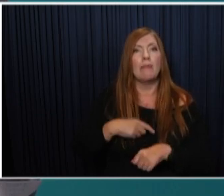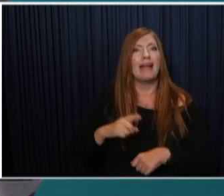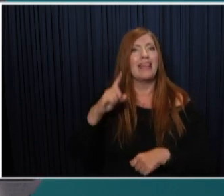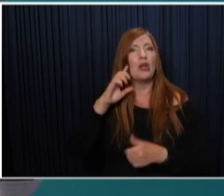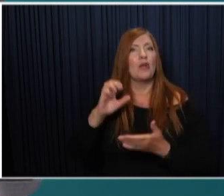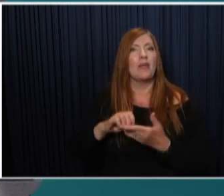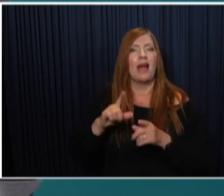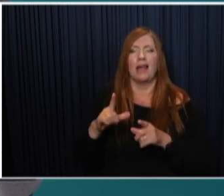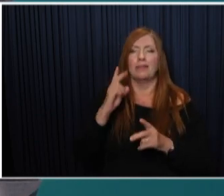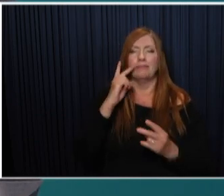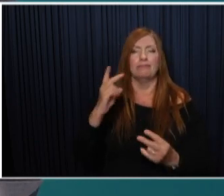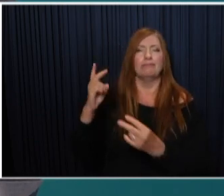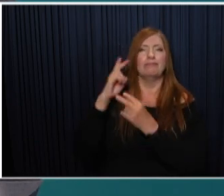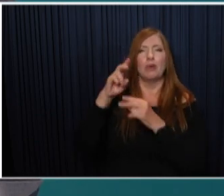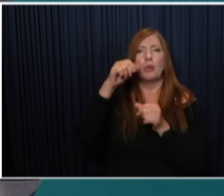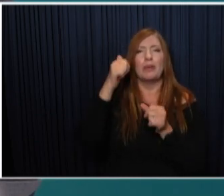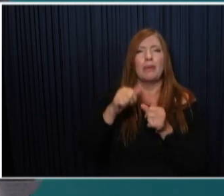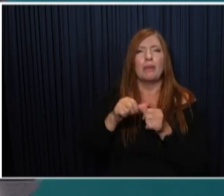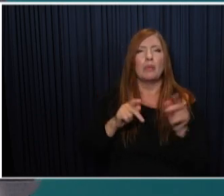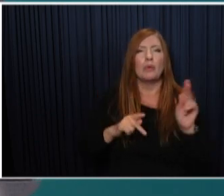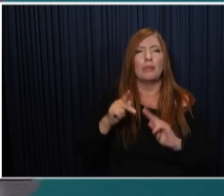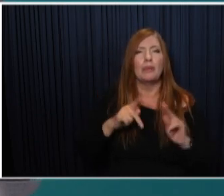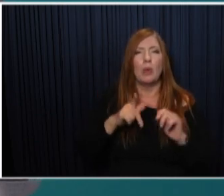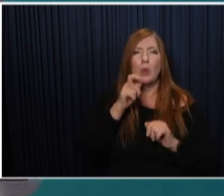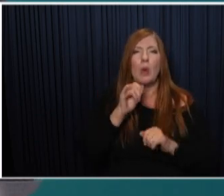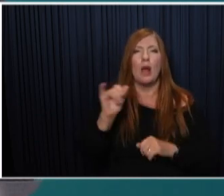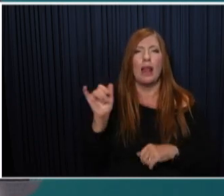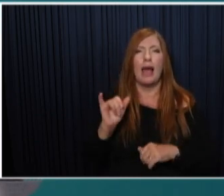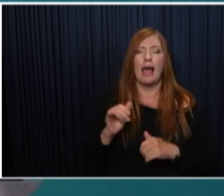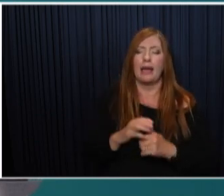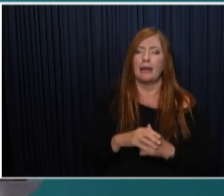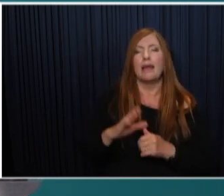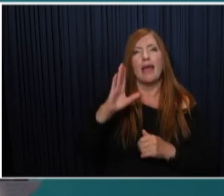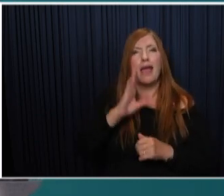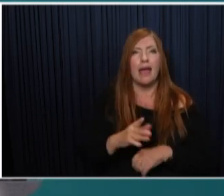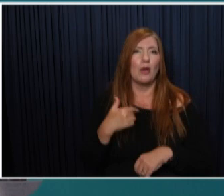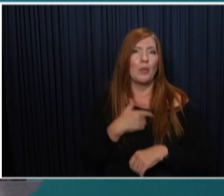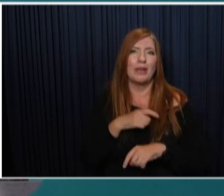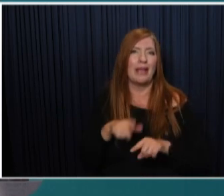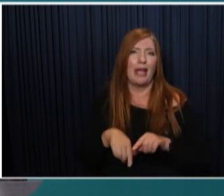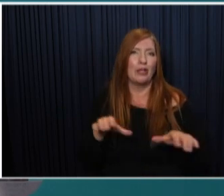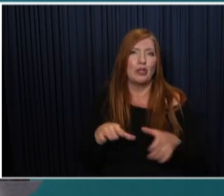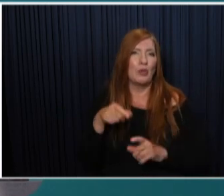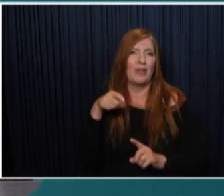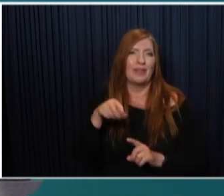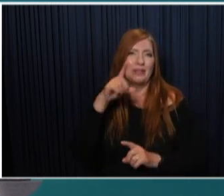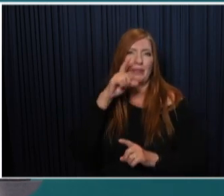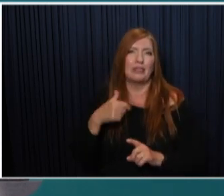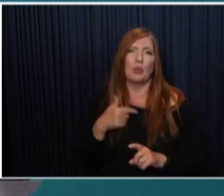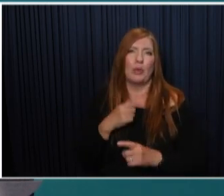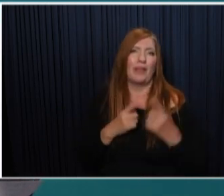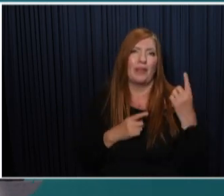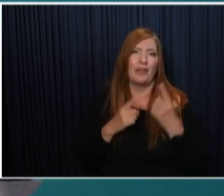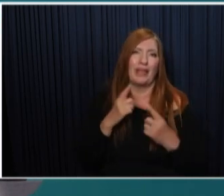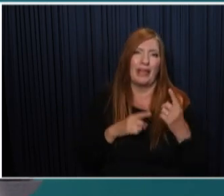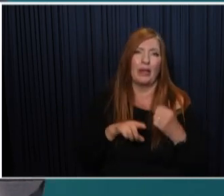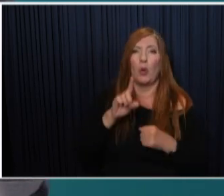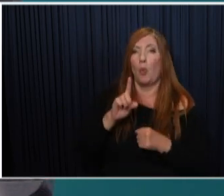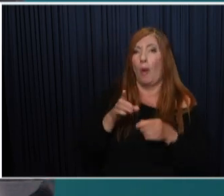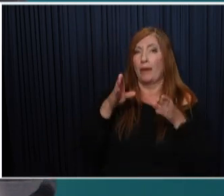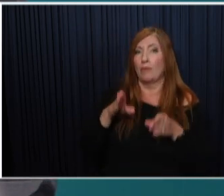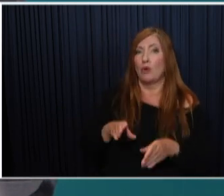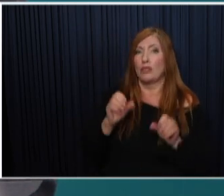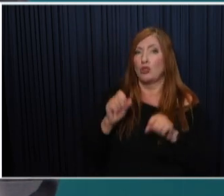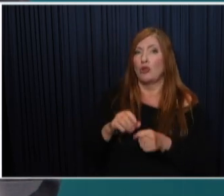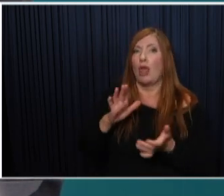it reminds me of people who are like, hey, we can't do this because we think one person might